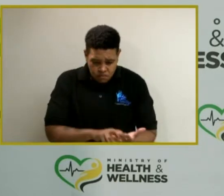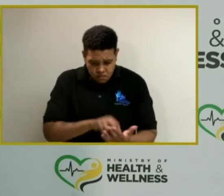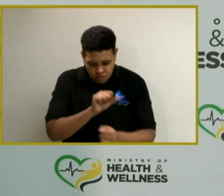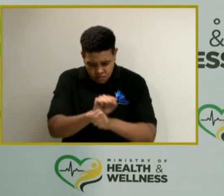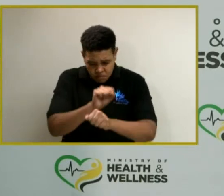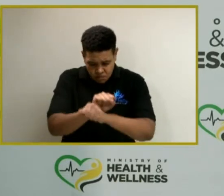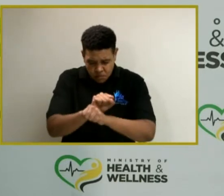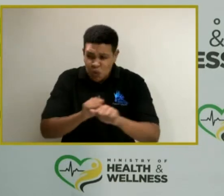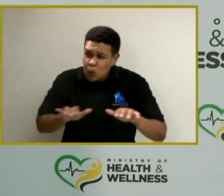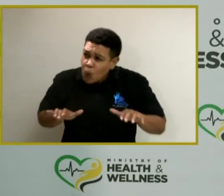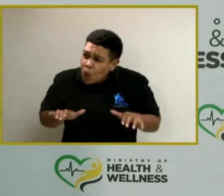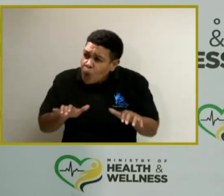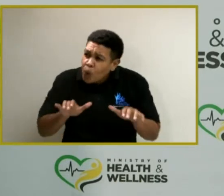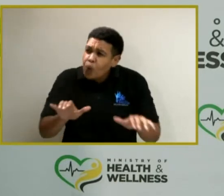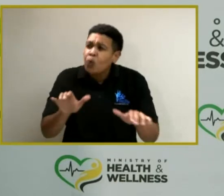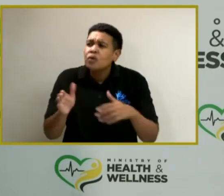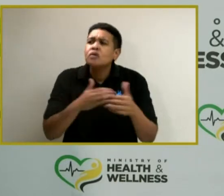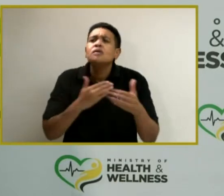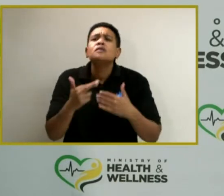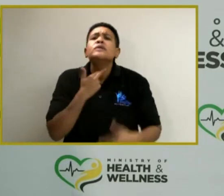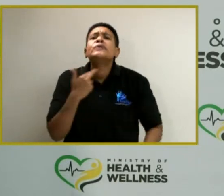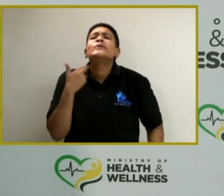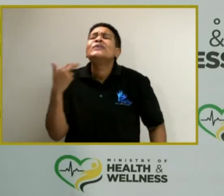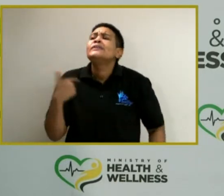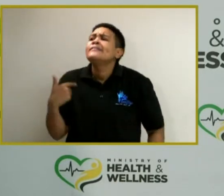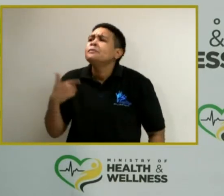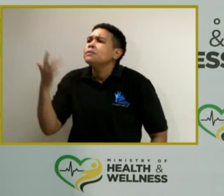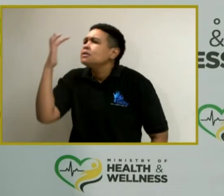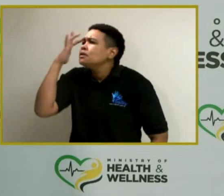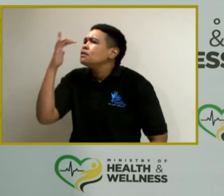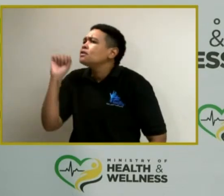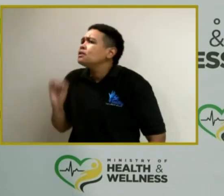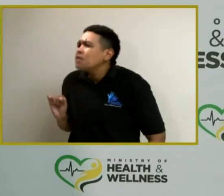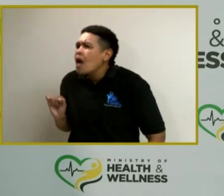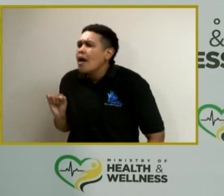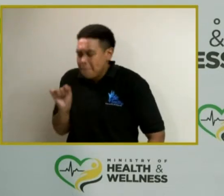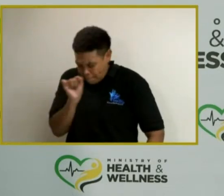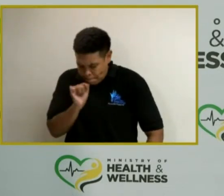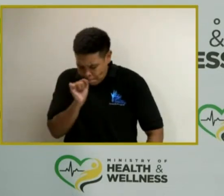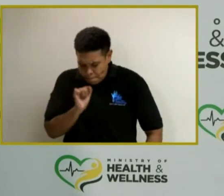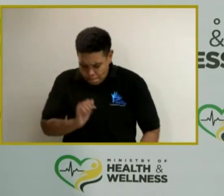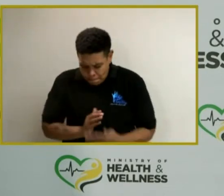at the risks that they are encountering. And I want to just commend the leadership